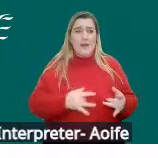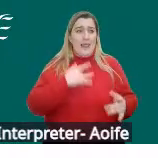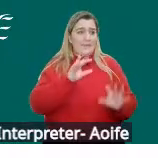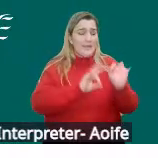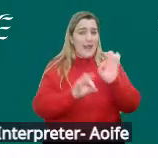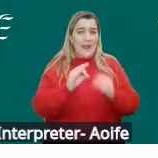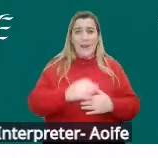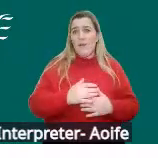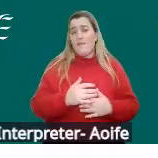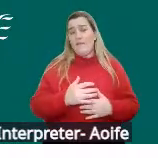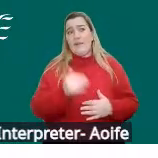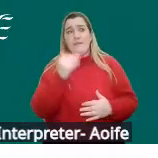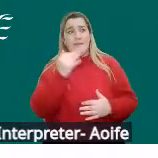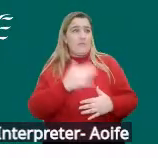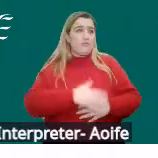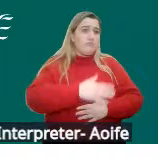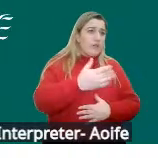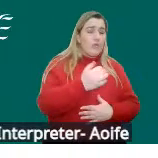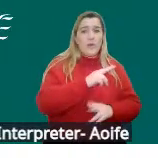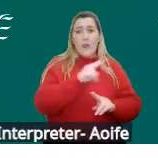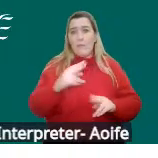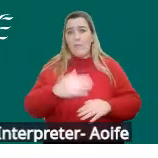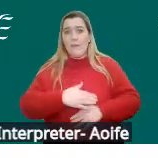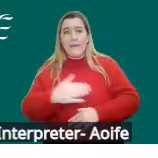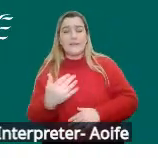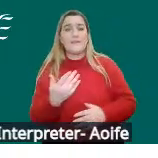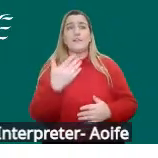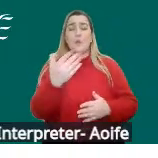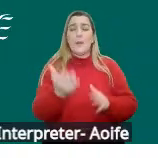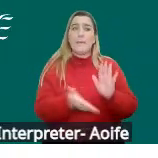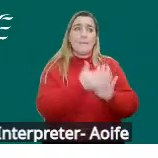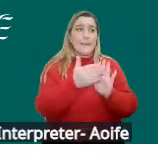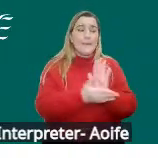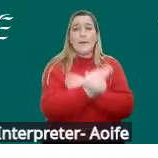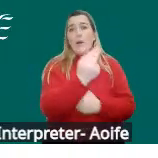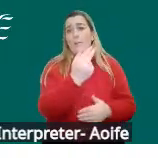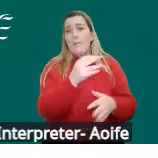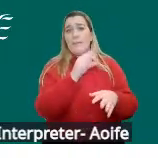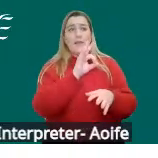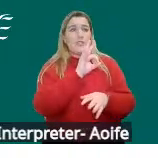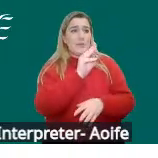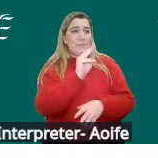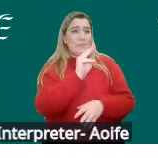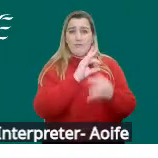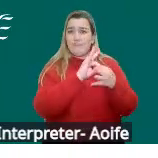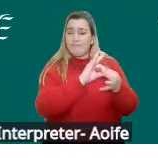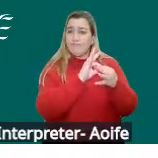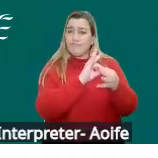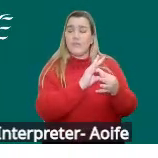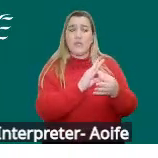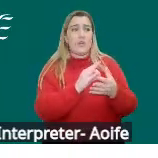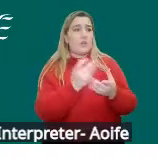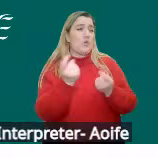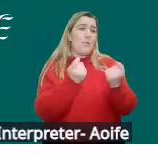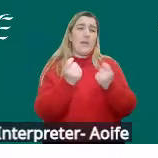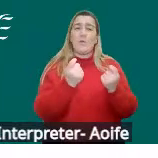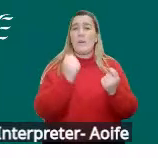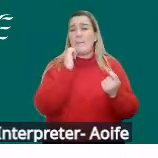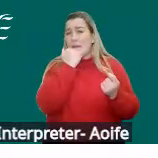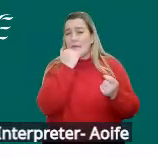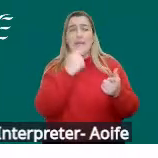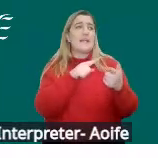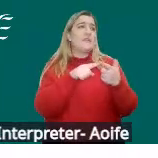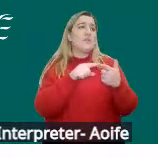good relationship with their GP, etc. So they'll be used to dealing with their GP and used to dealing with periods and ovarian cysts